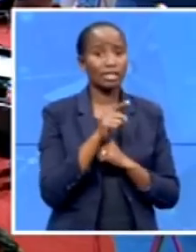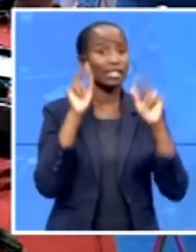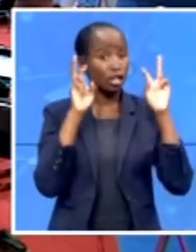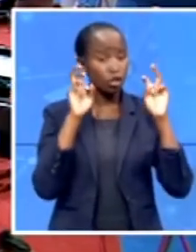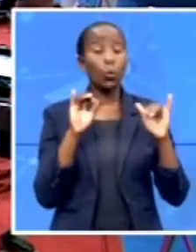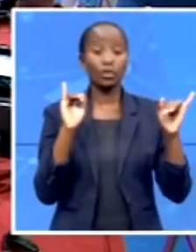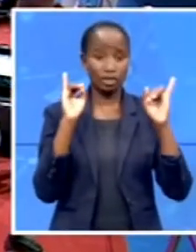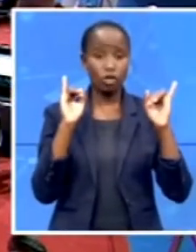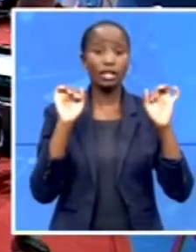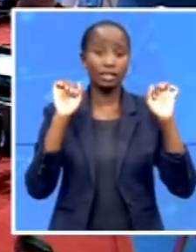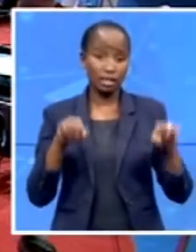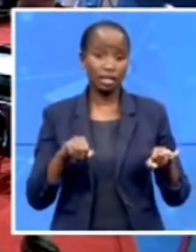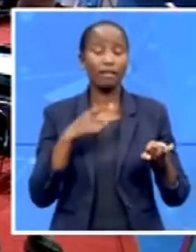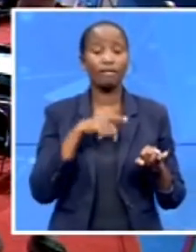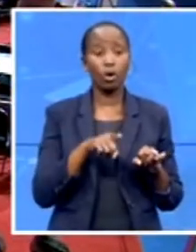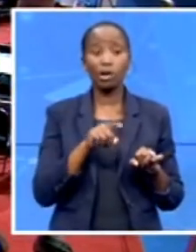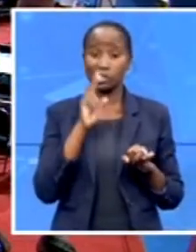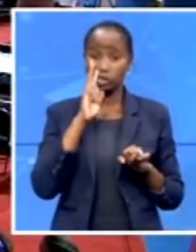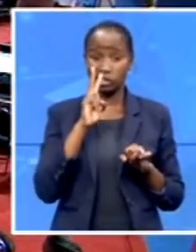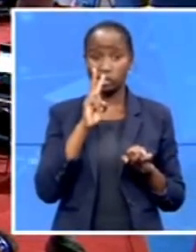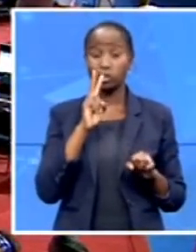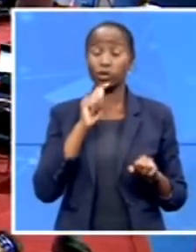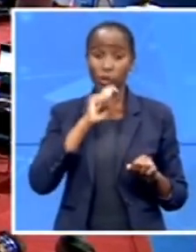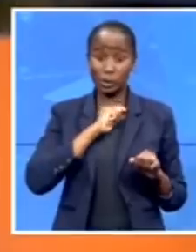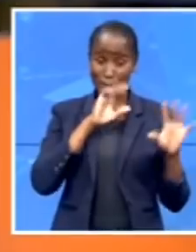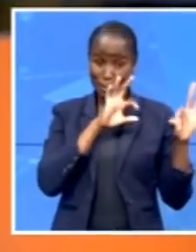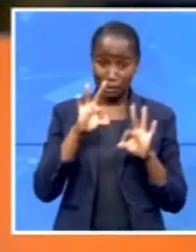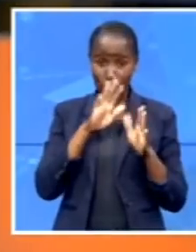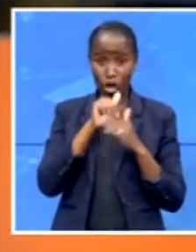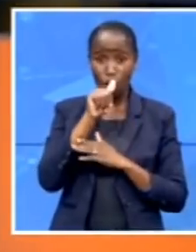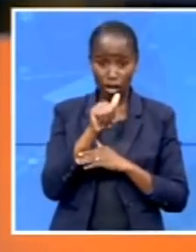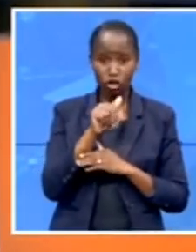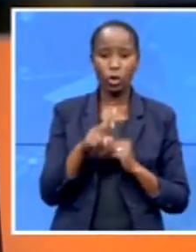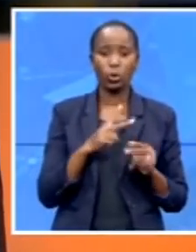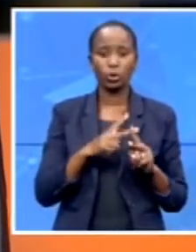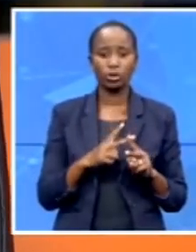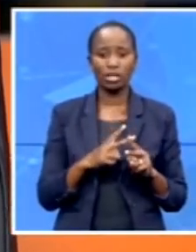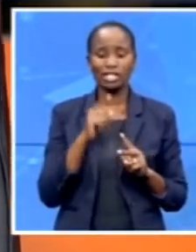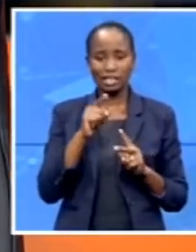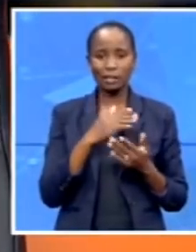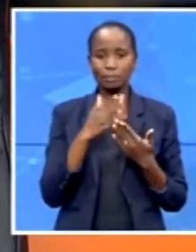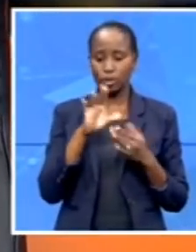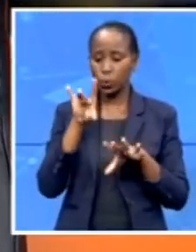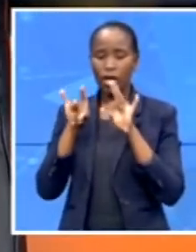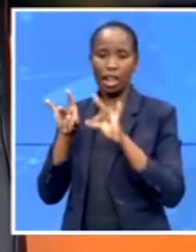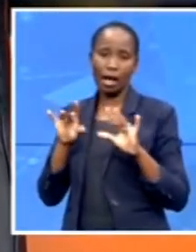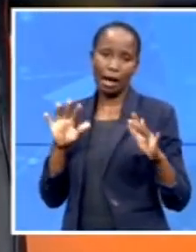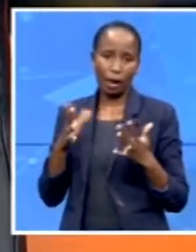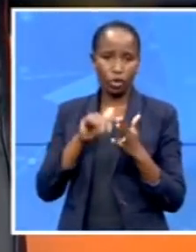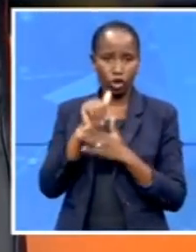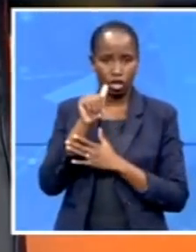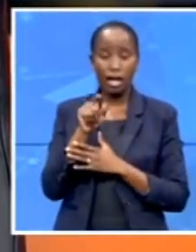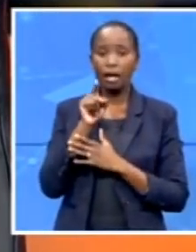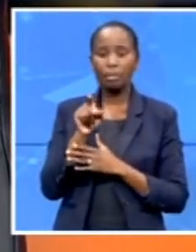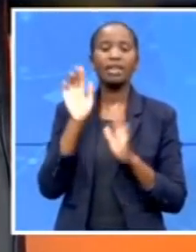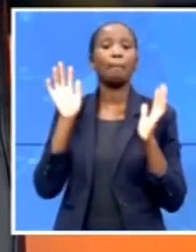and of the institutions that are being elected. It is not just candidates and political parties that are being elected here.